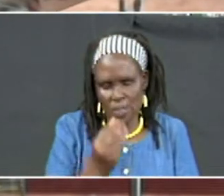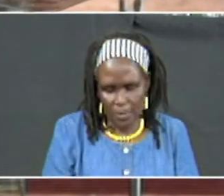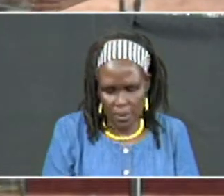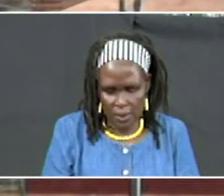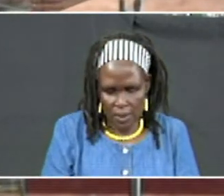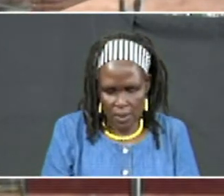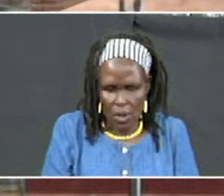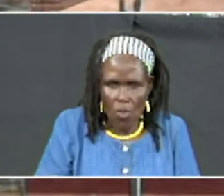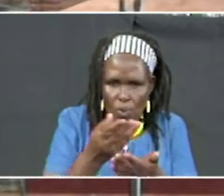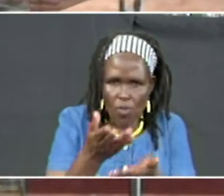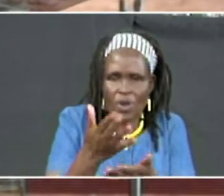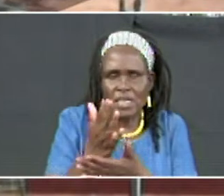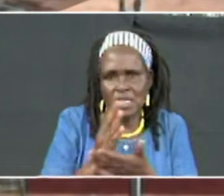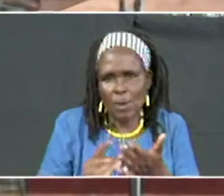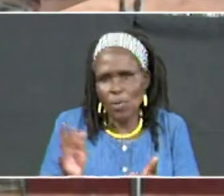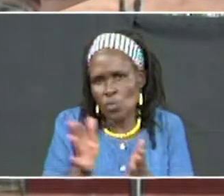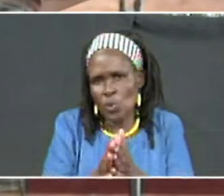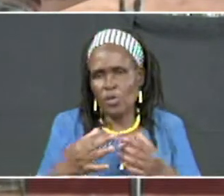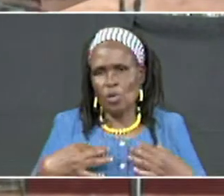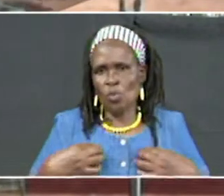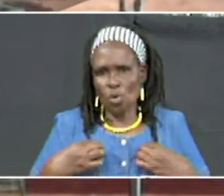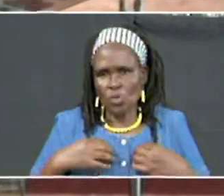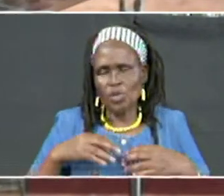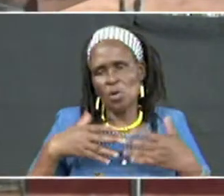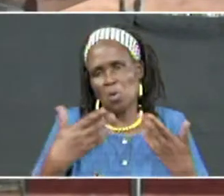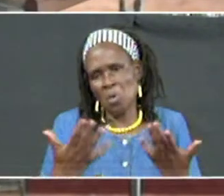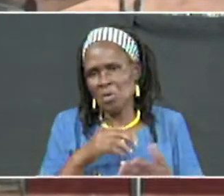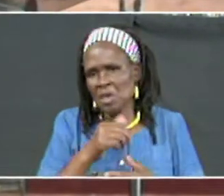provide someone with clothing or even shelter?